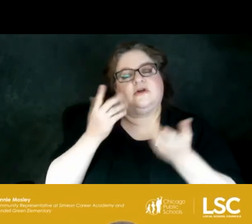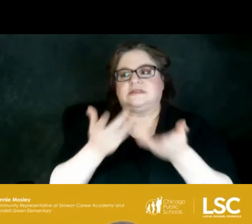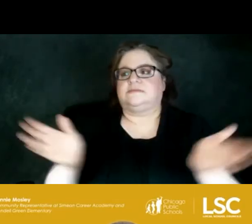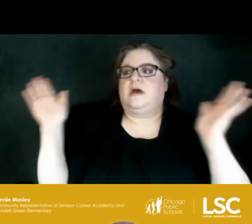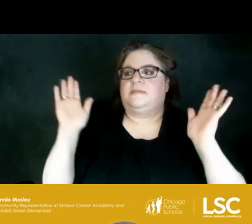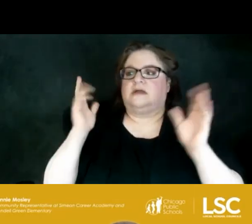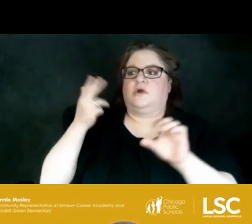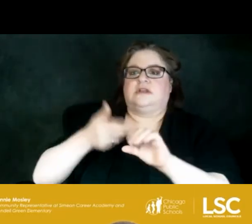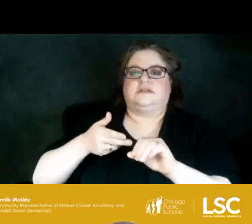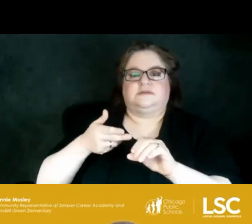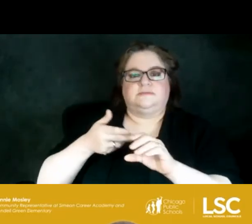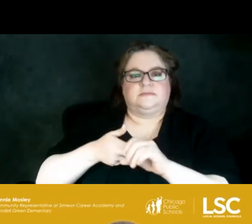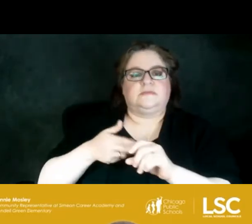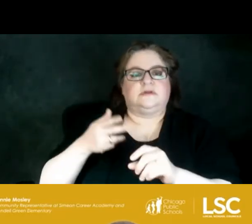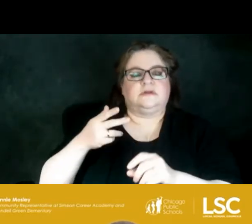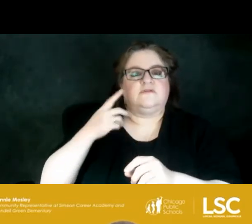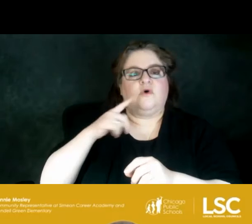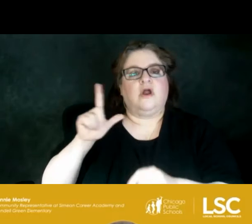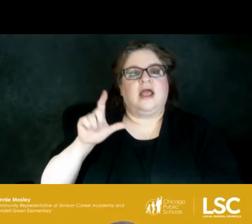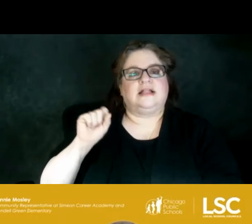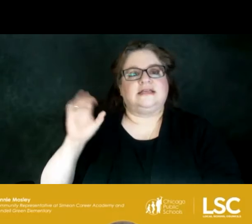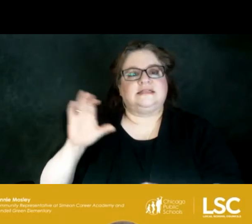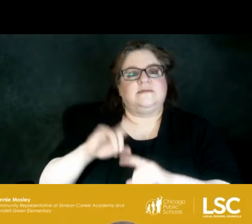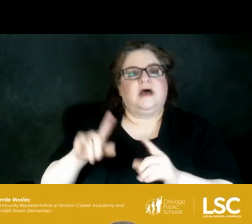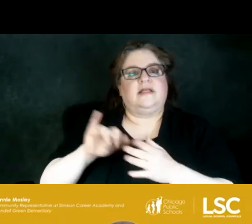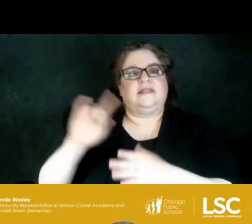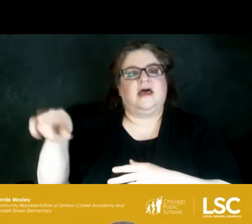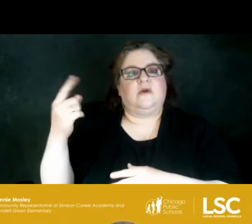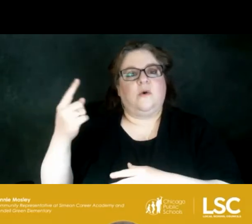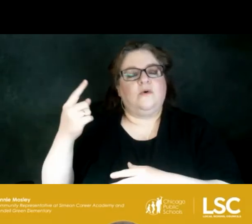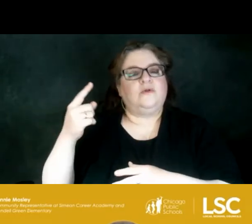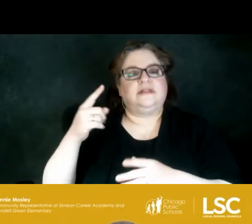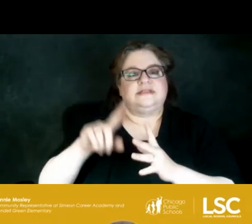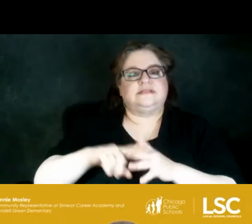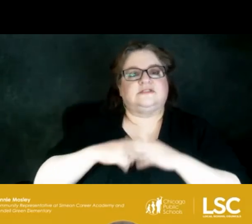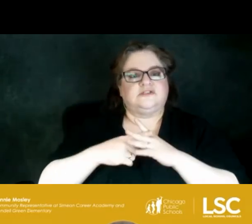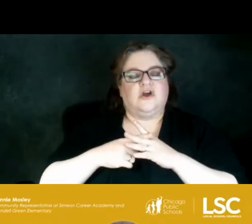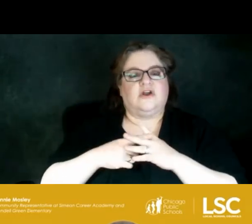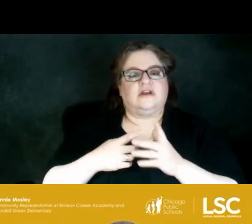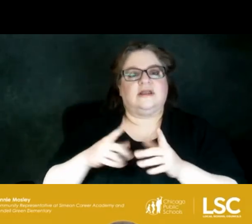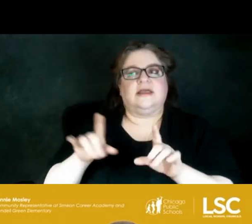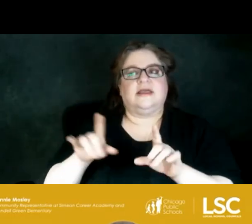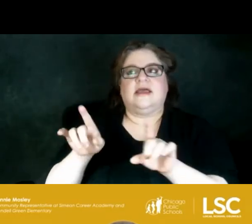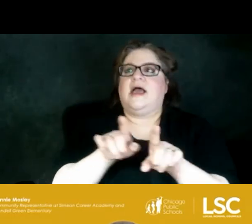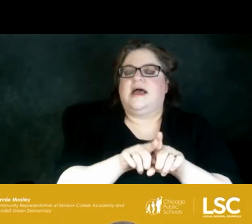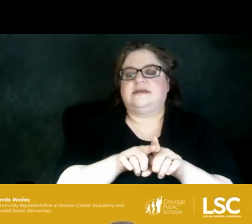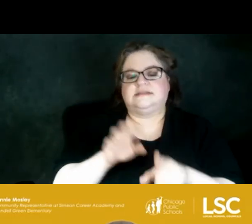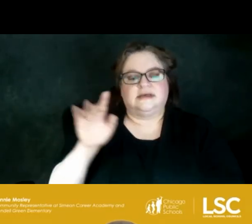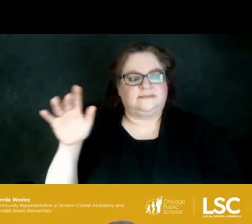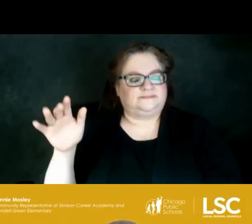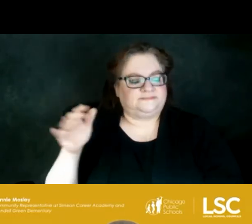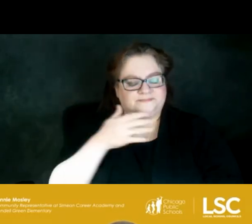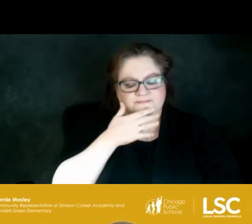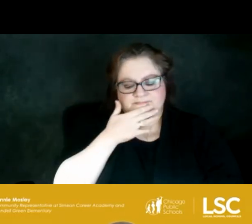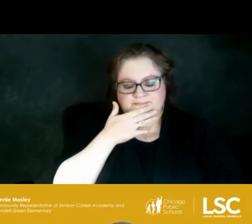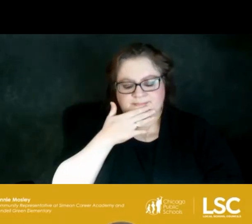participation element to LSCs, but that's only, just the start. As